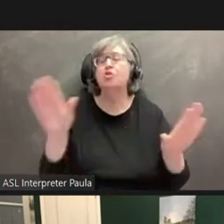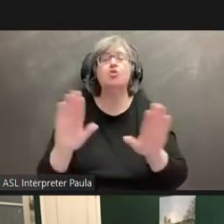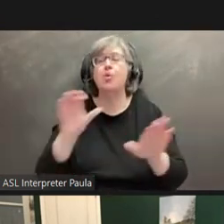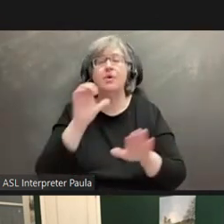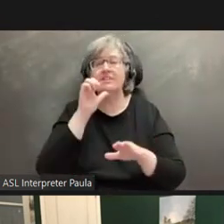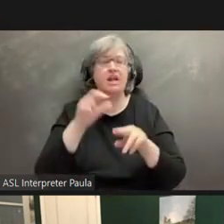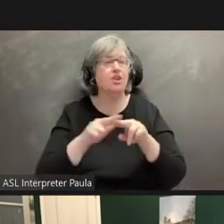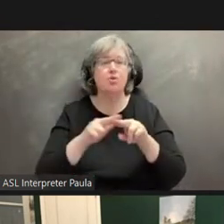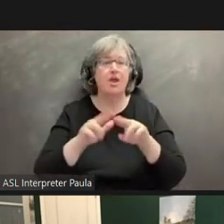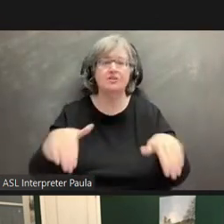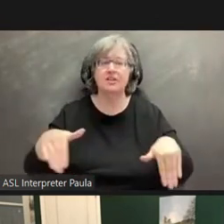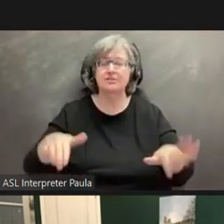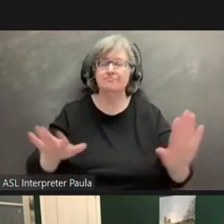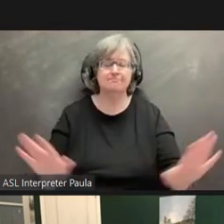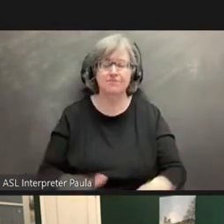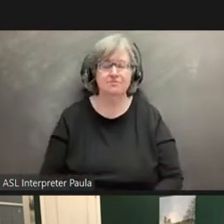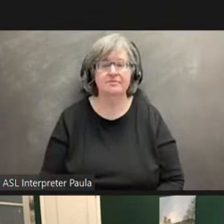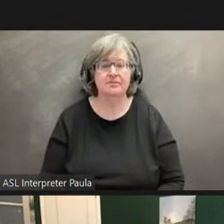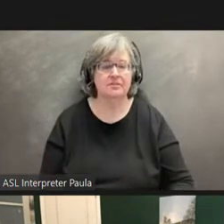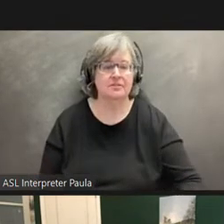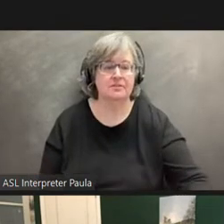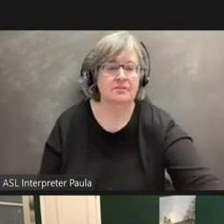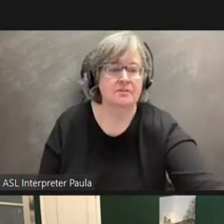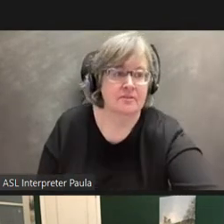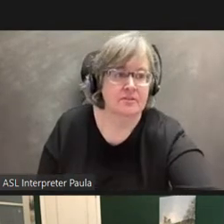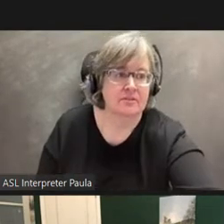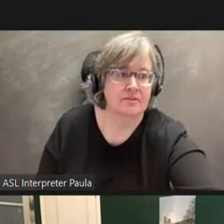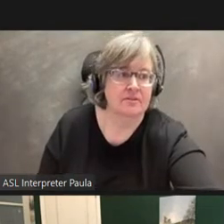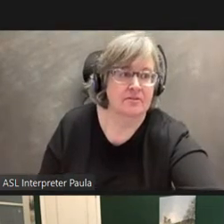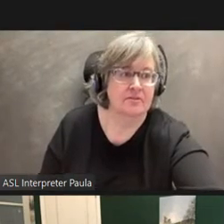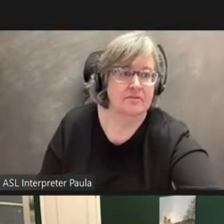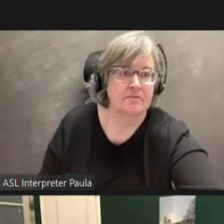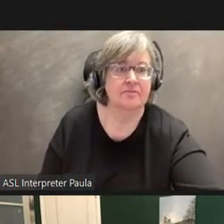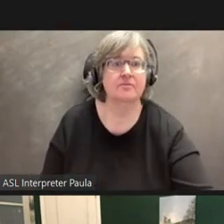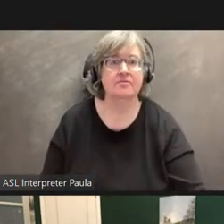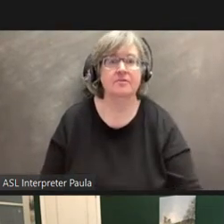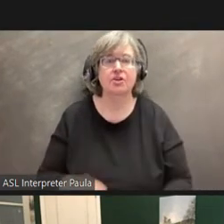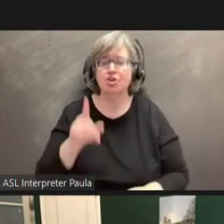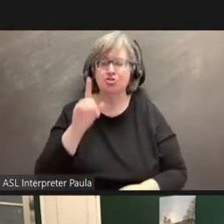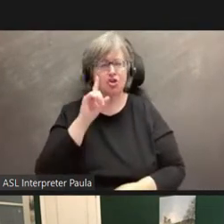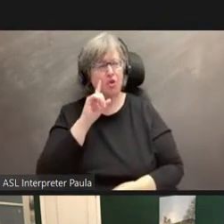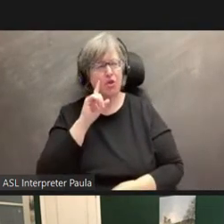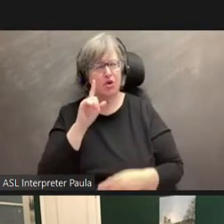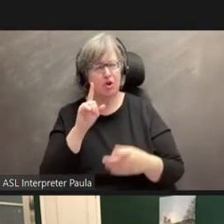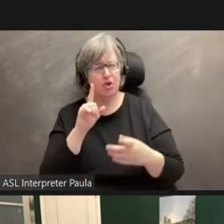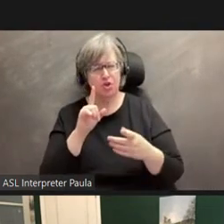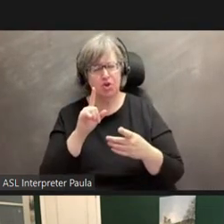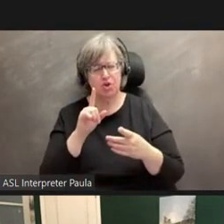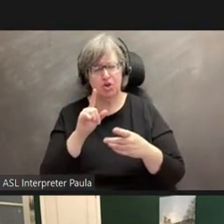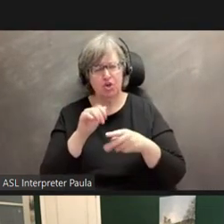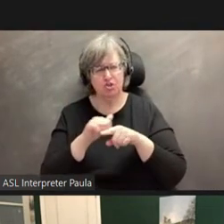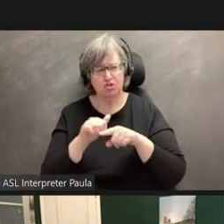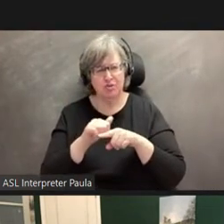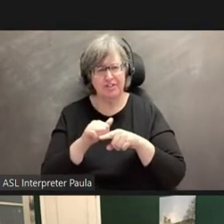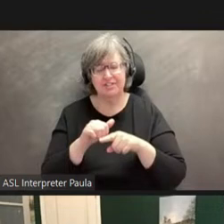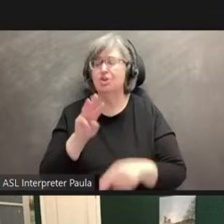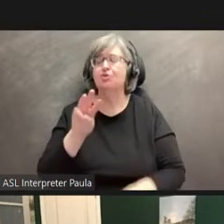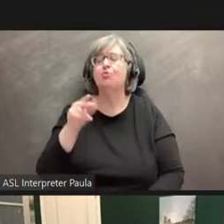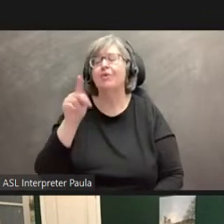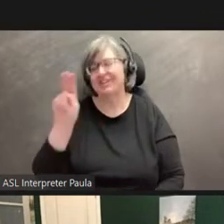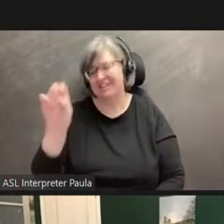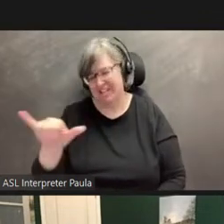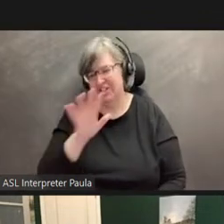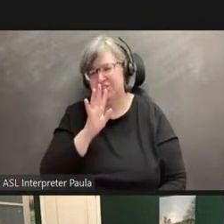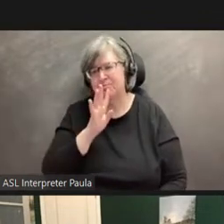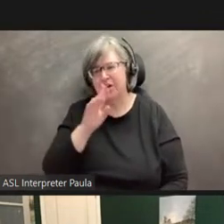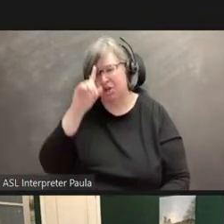at the rail station. Oh, just in case. Do you foresee the training being like instructions? And this is Whitney, by the way. Do you see the